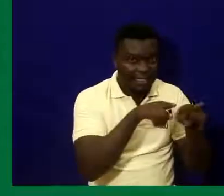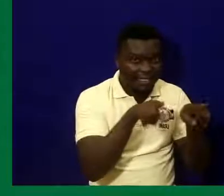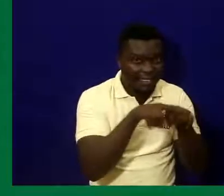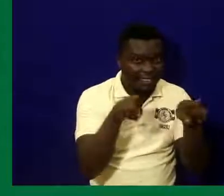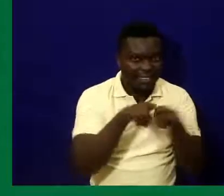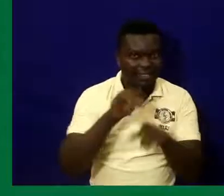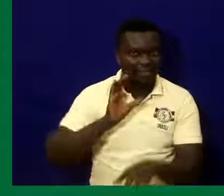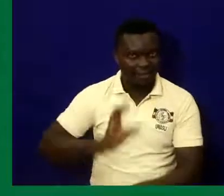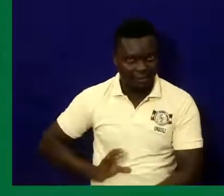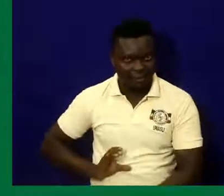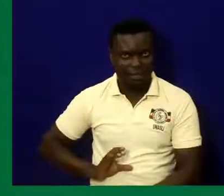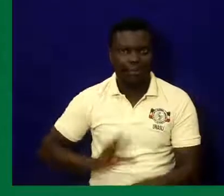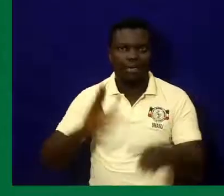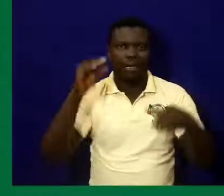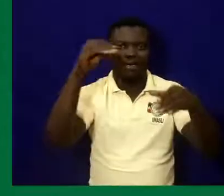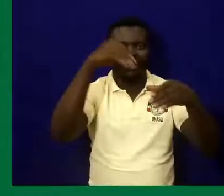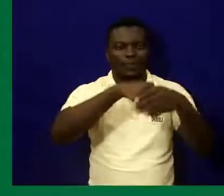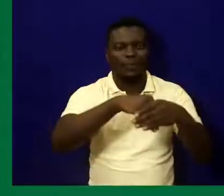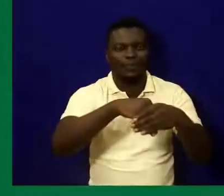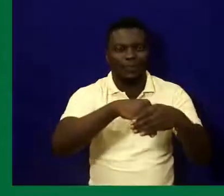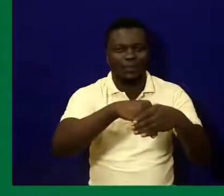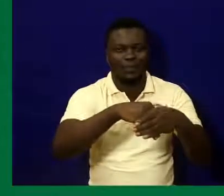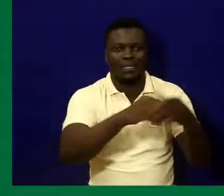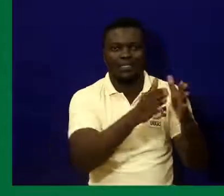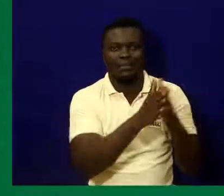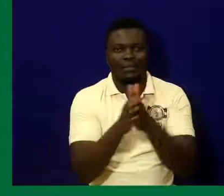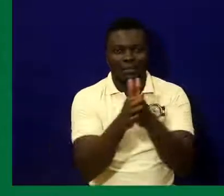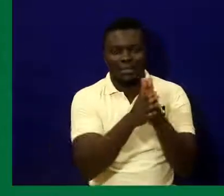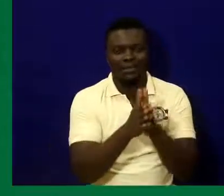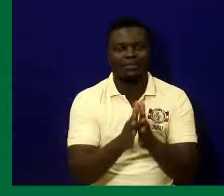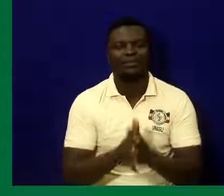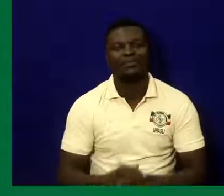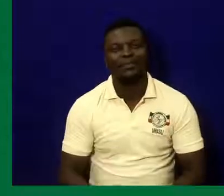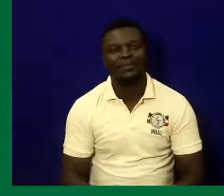features appear together.